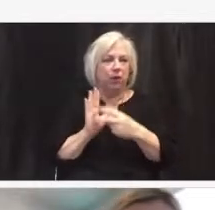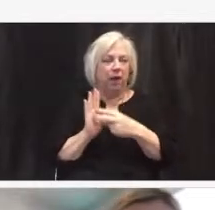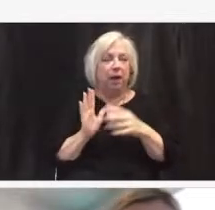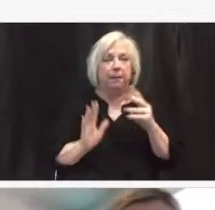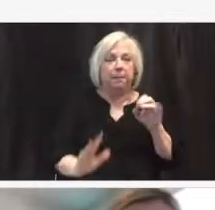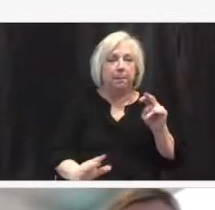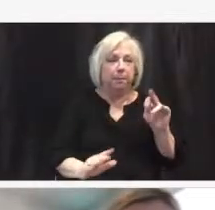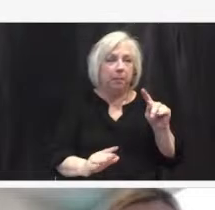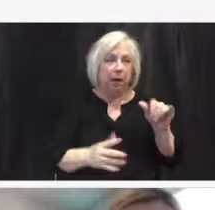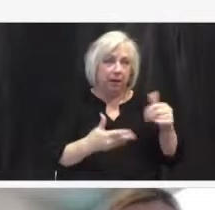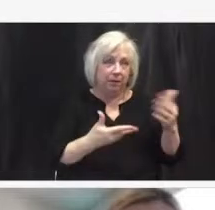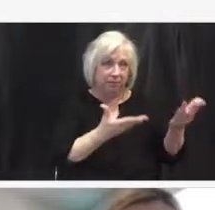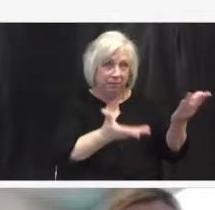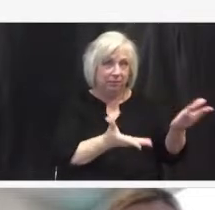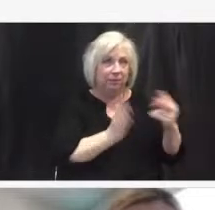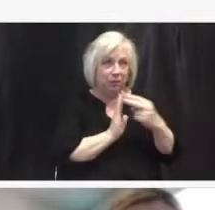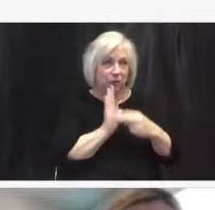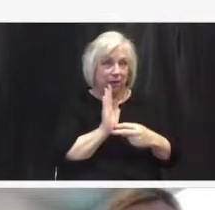if you will.